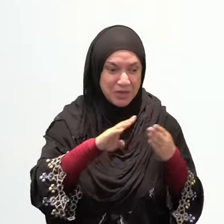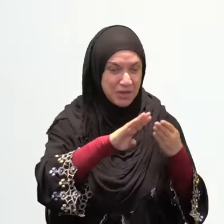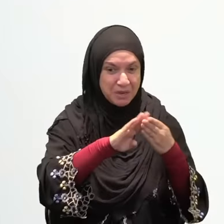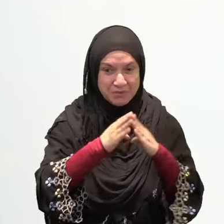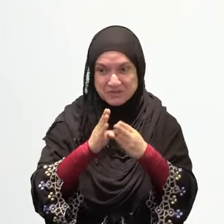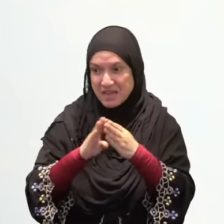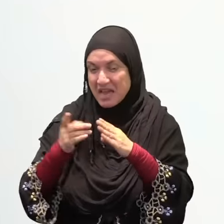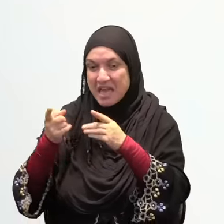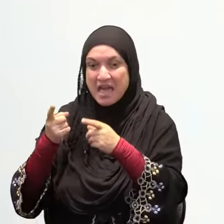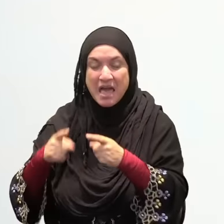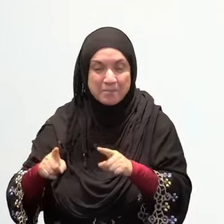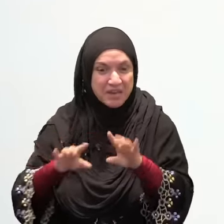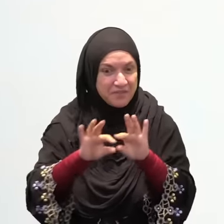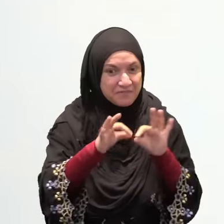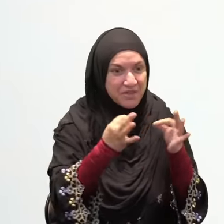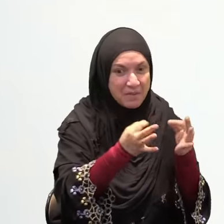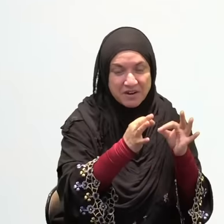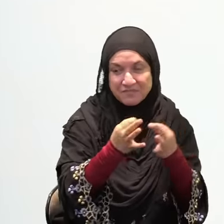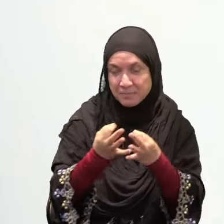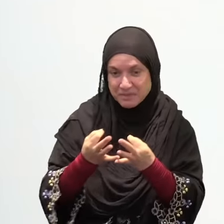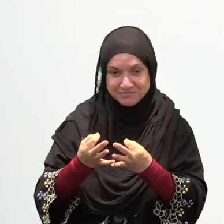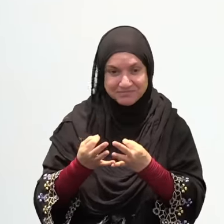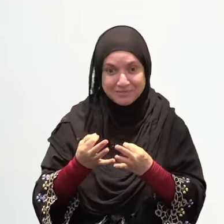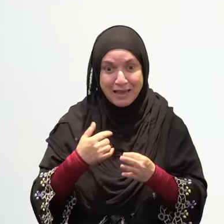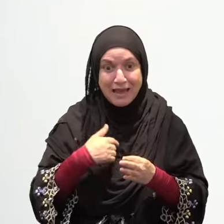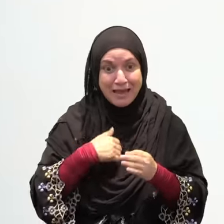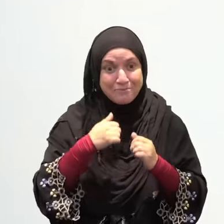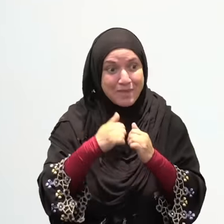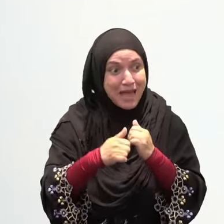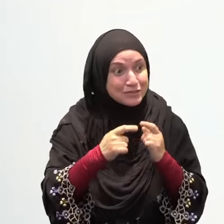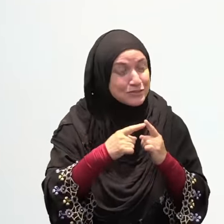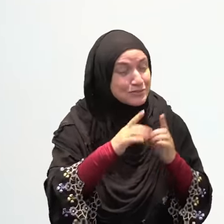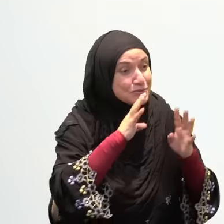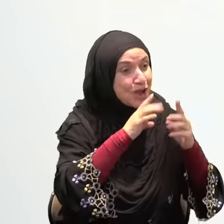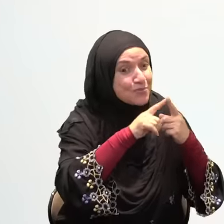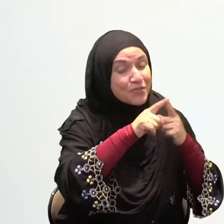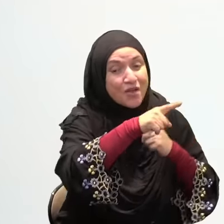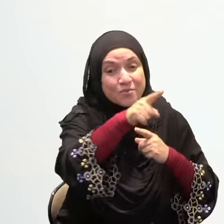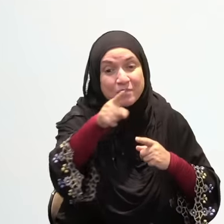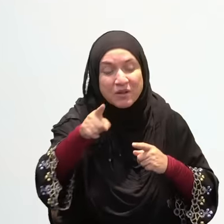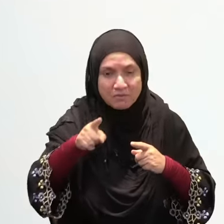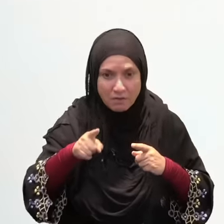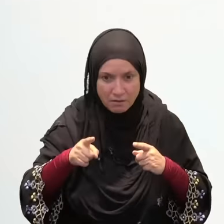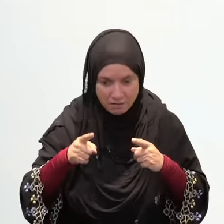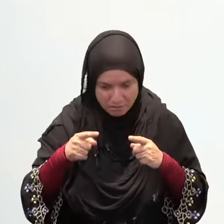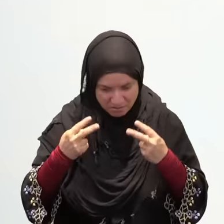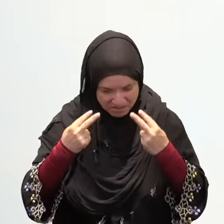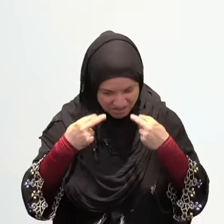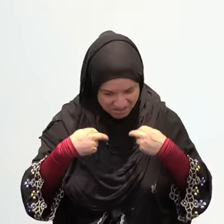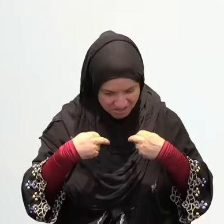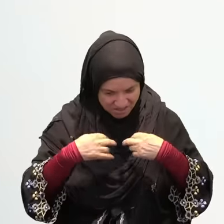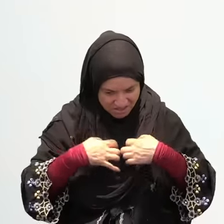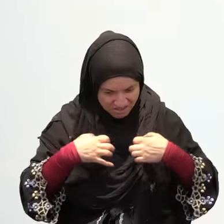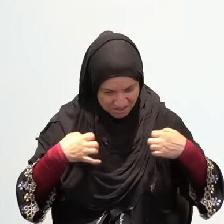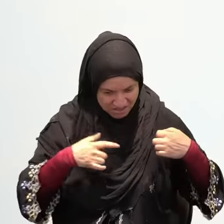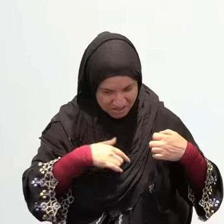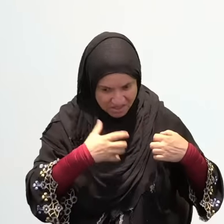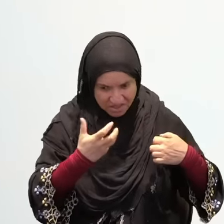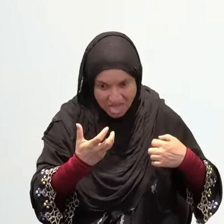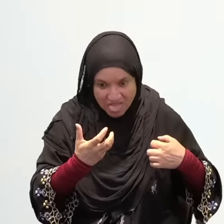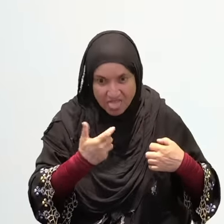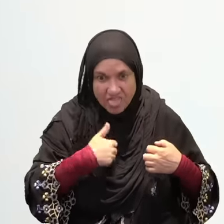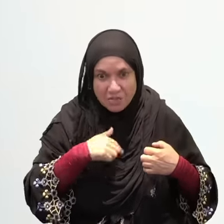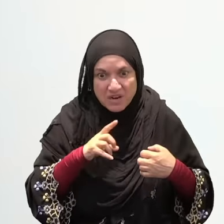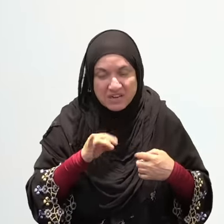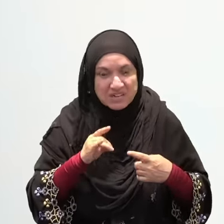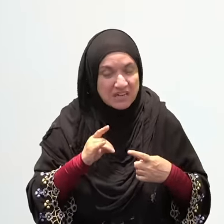think about the big things. But that quick thing that you pass, that quick word, that quick thing that you forward, that could